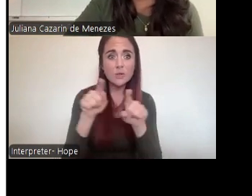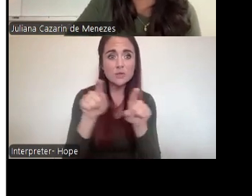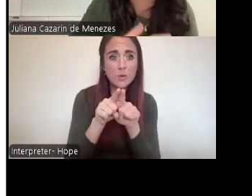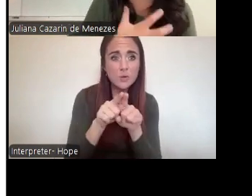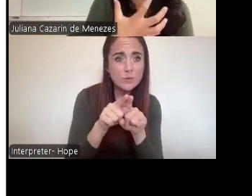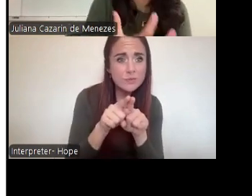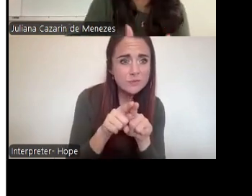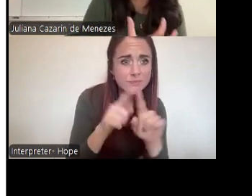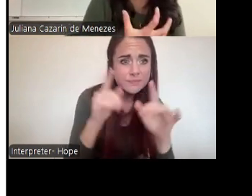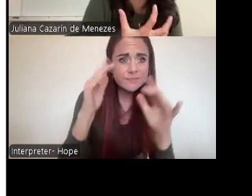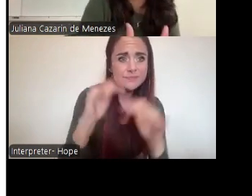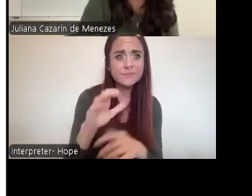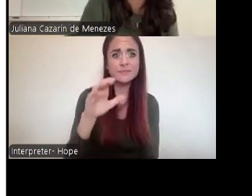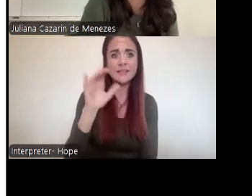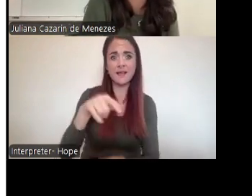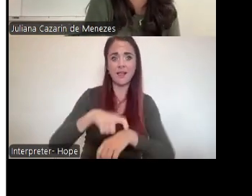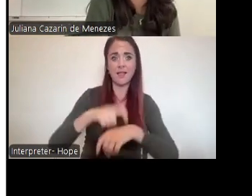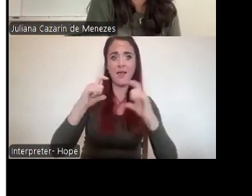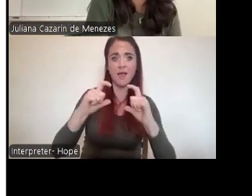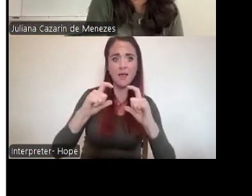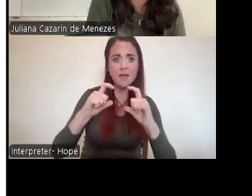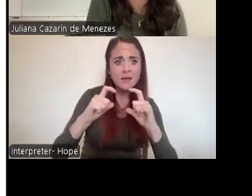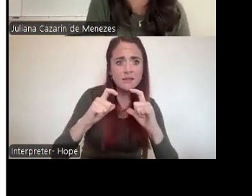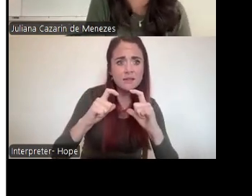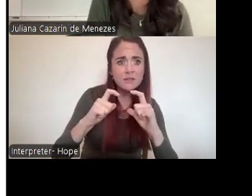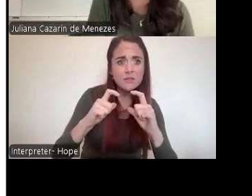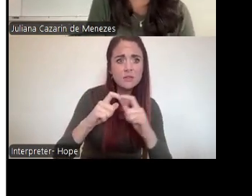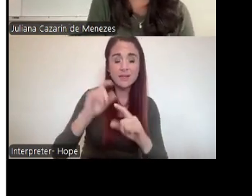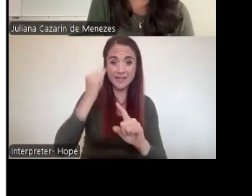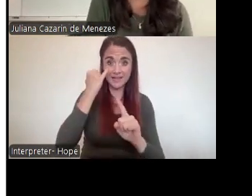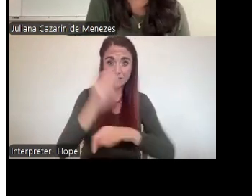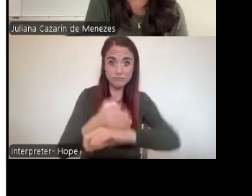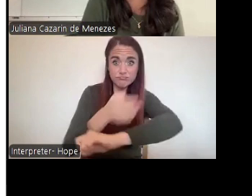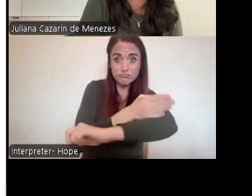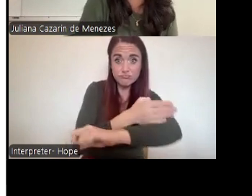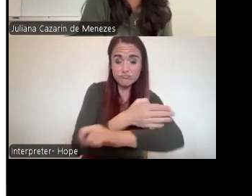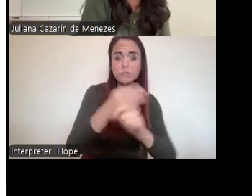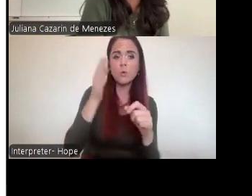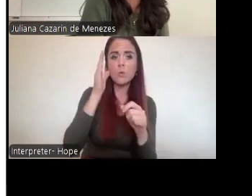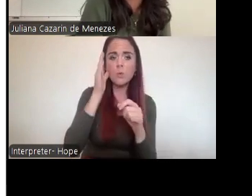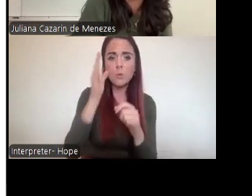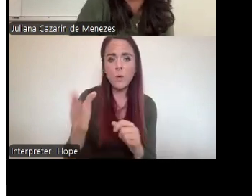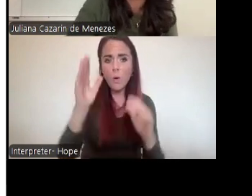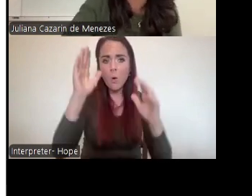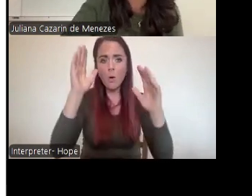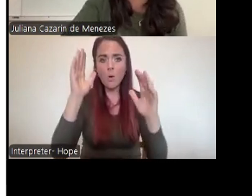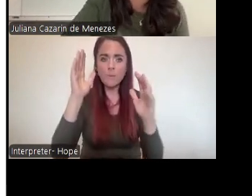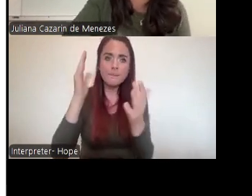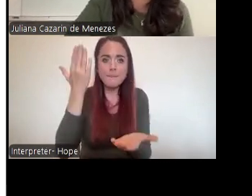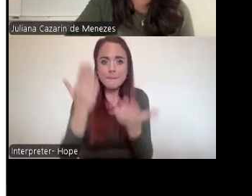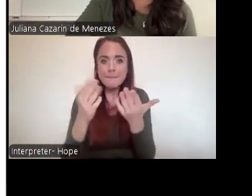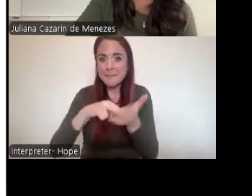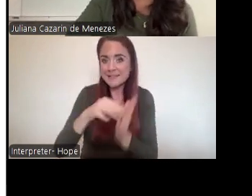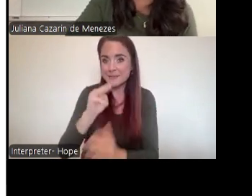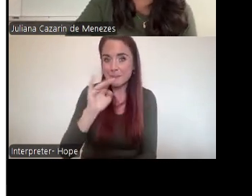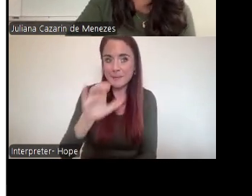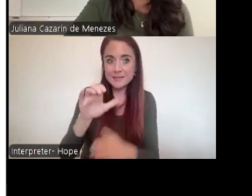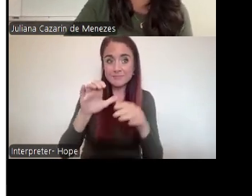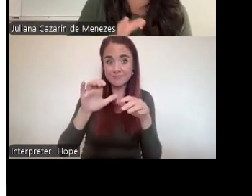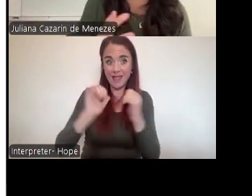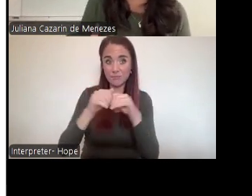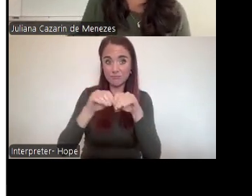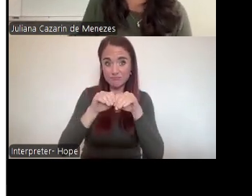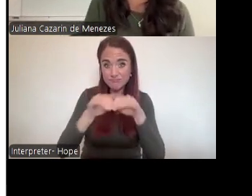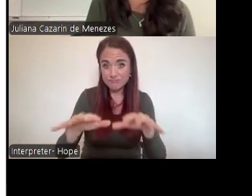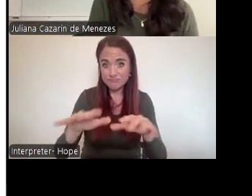clock restoration potentially attenuates some of MIC effects on cell proliferation. suggesting that MYC proliferative role might